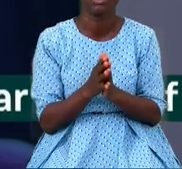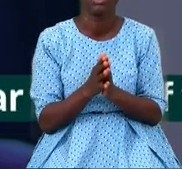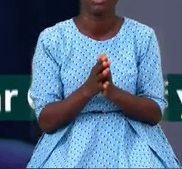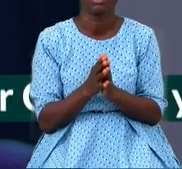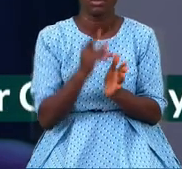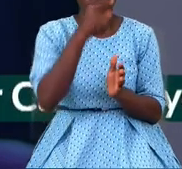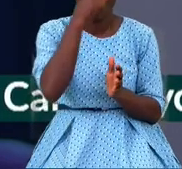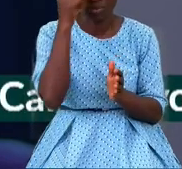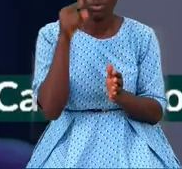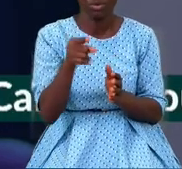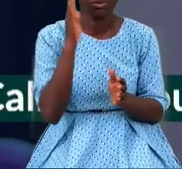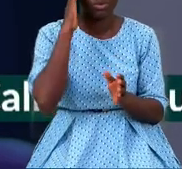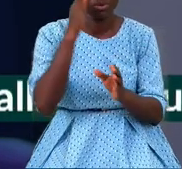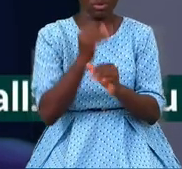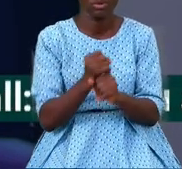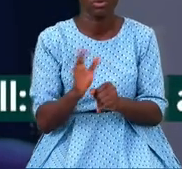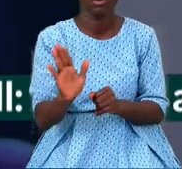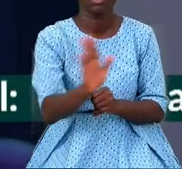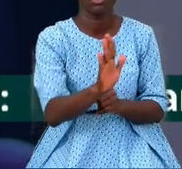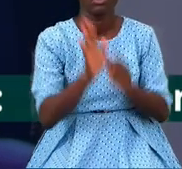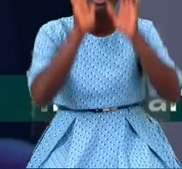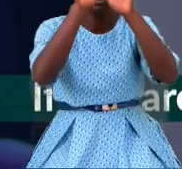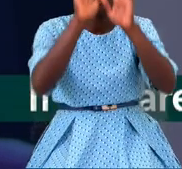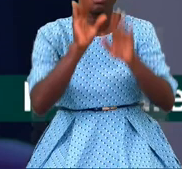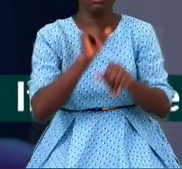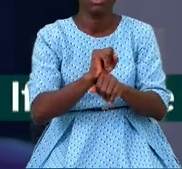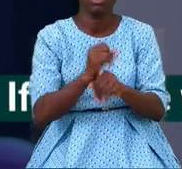You will have online testimony.